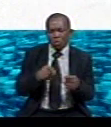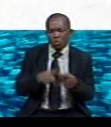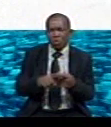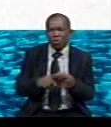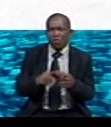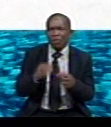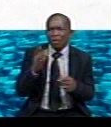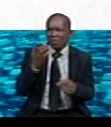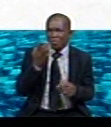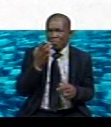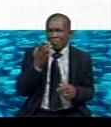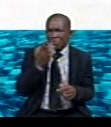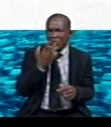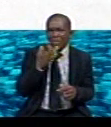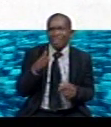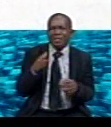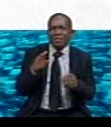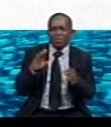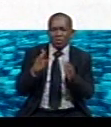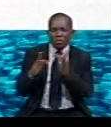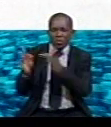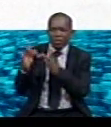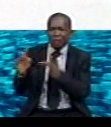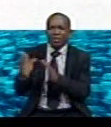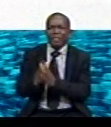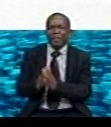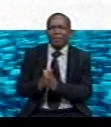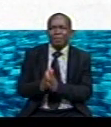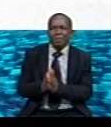platform and post a picture using the hashtag,